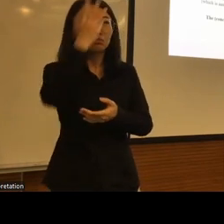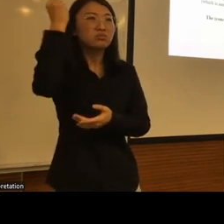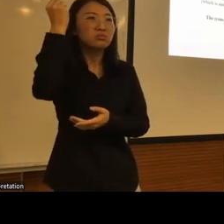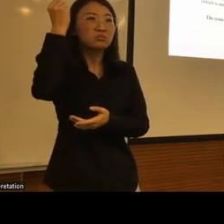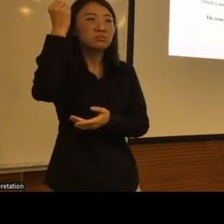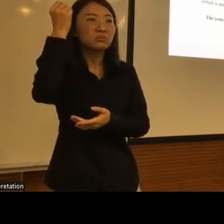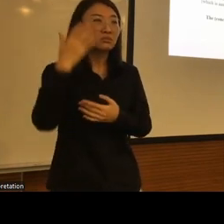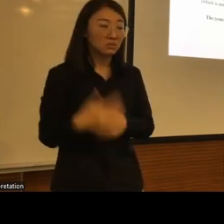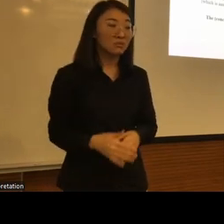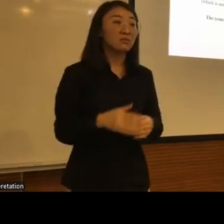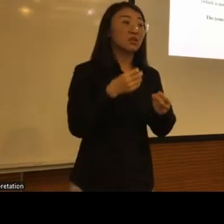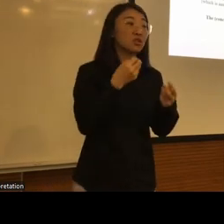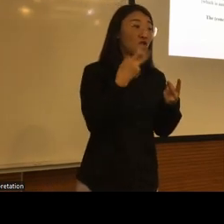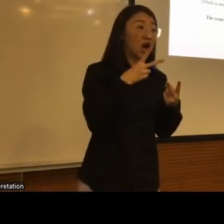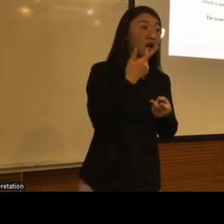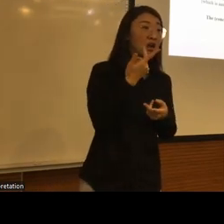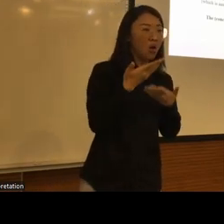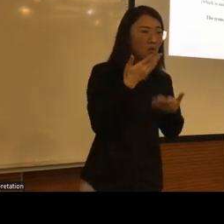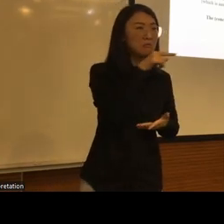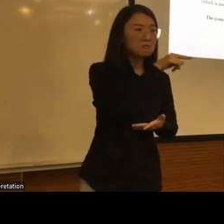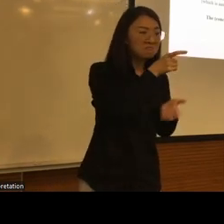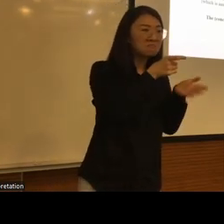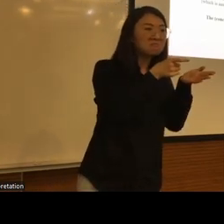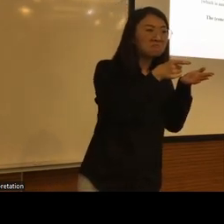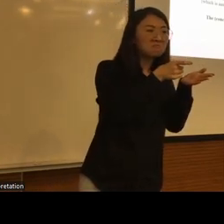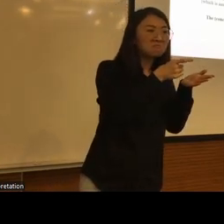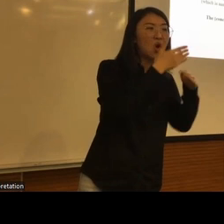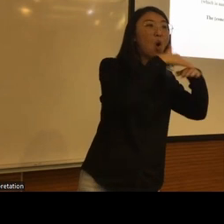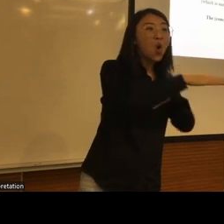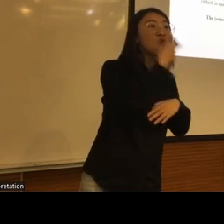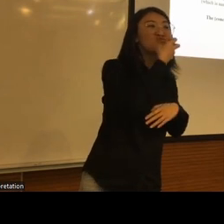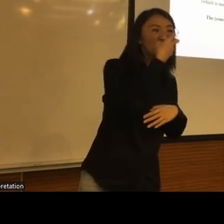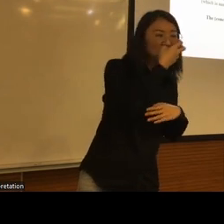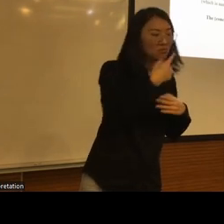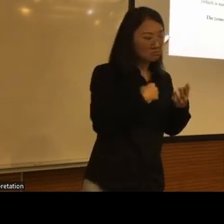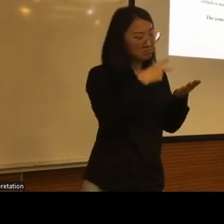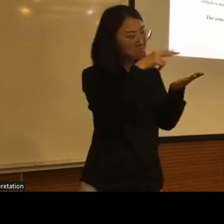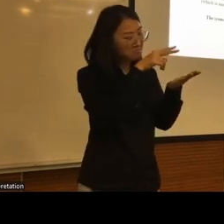What about something else? Sometimes you understand a foreign language when you read it,